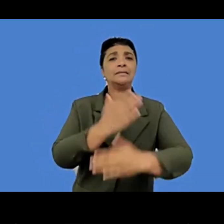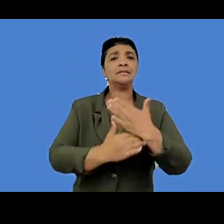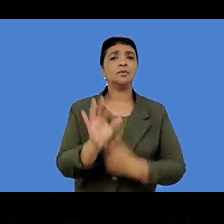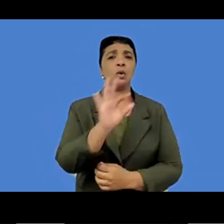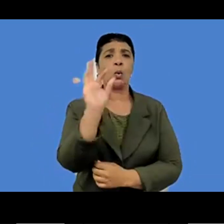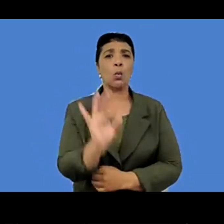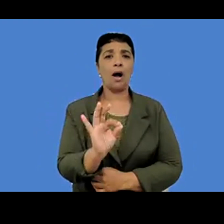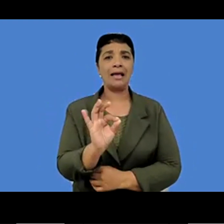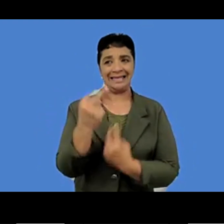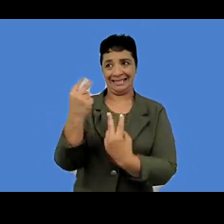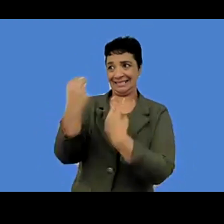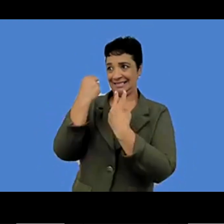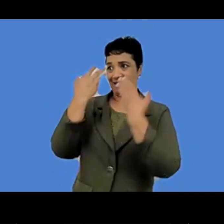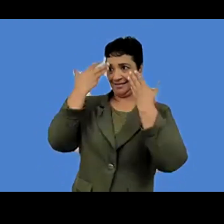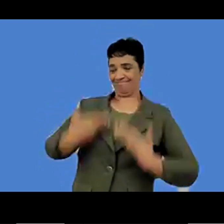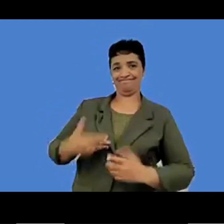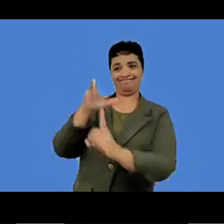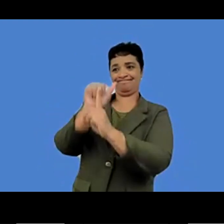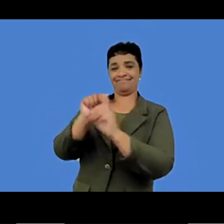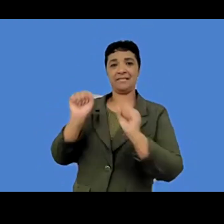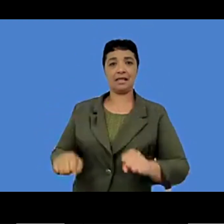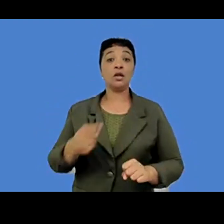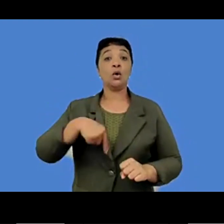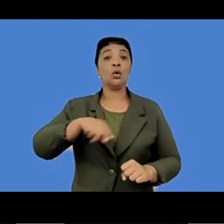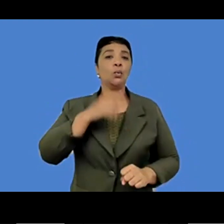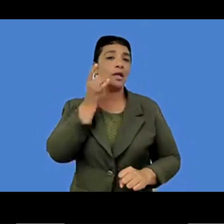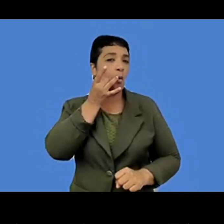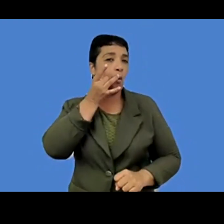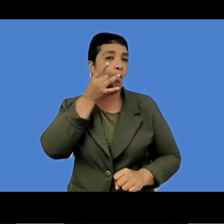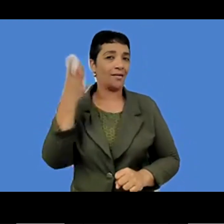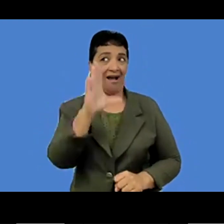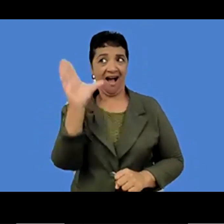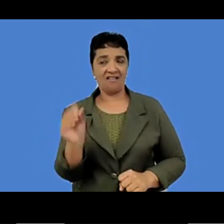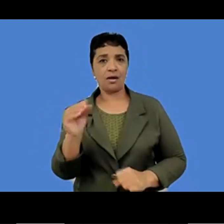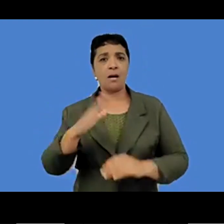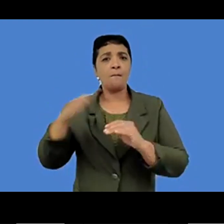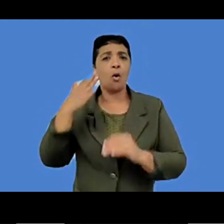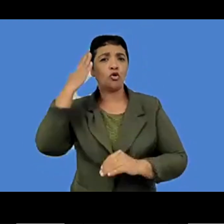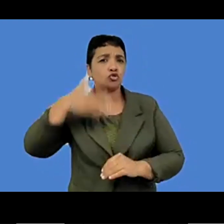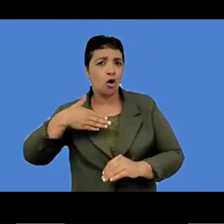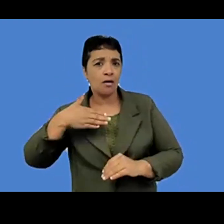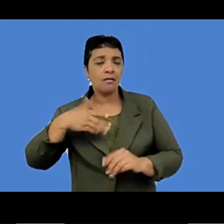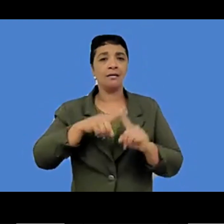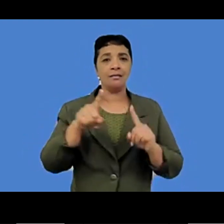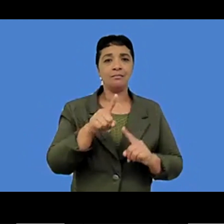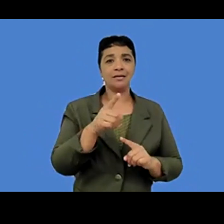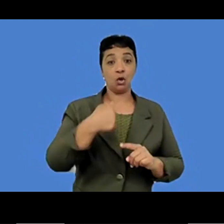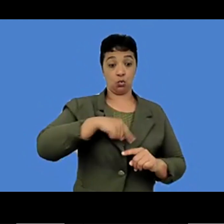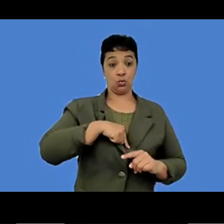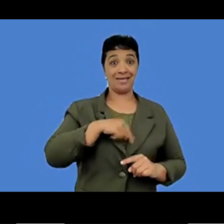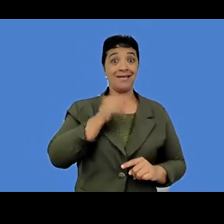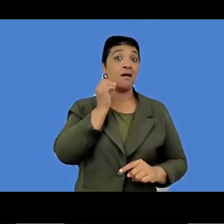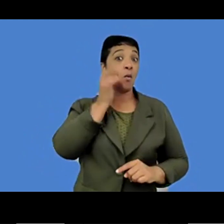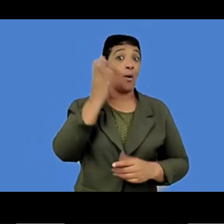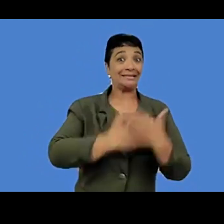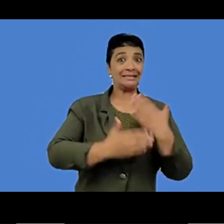look. We people with albinism have Caucasian skin color, and unfortunately, we stand out in African